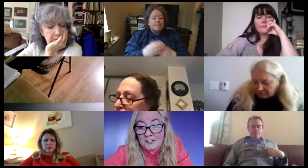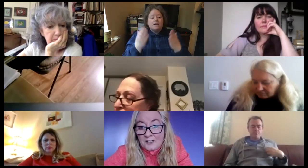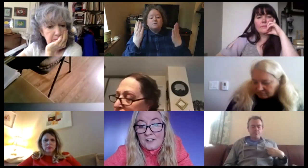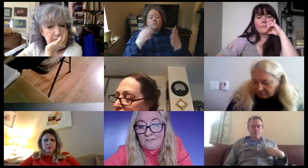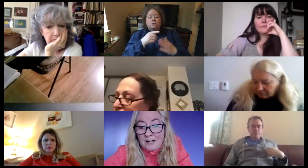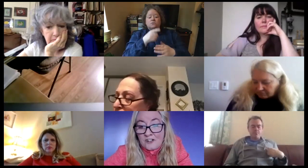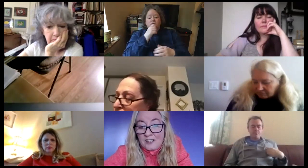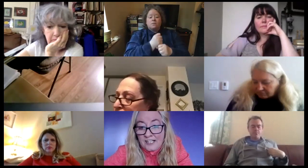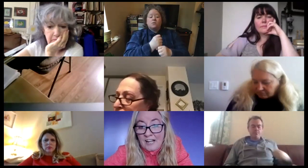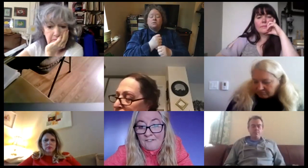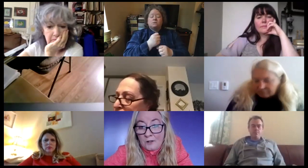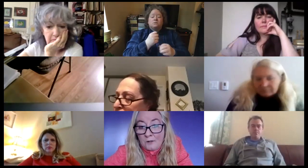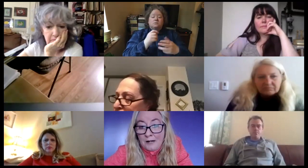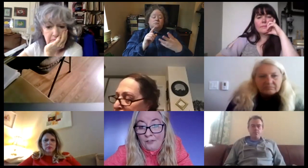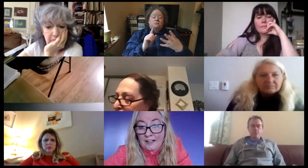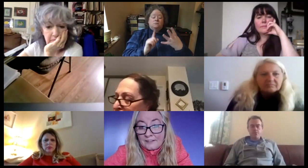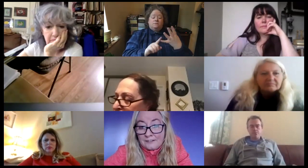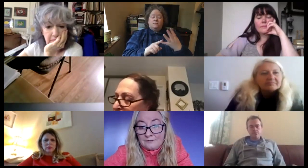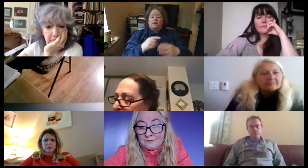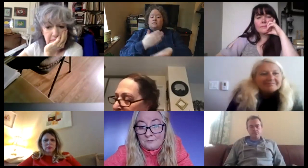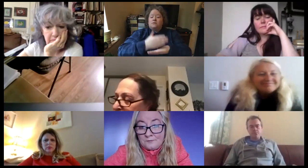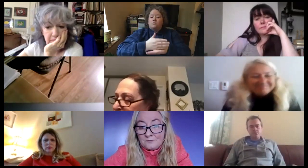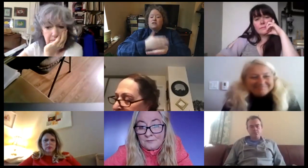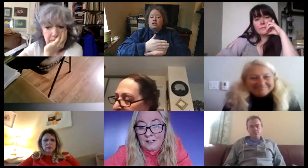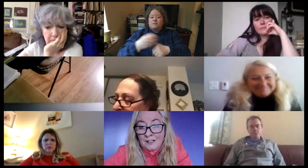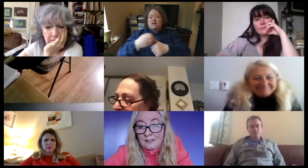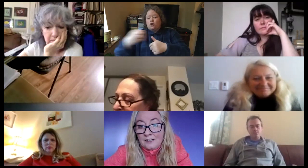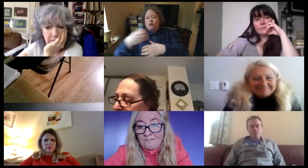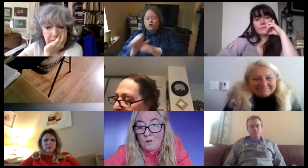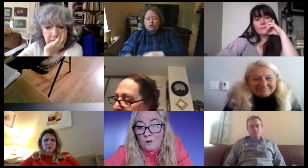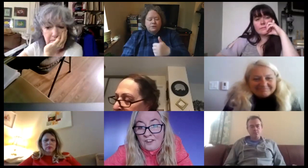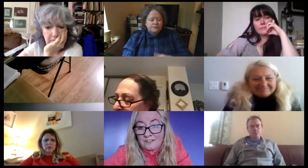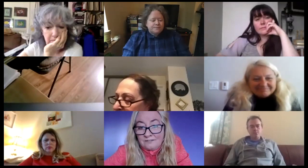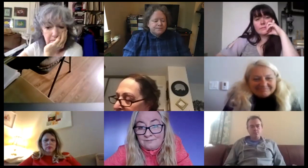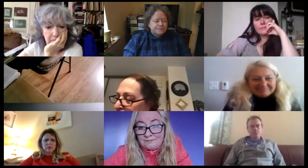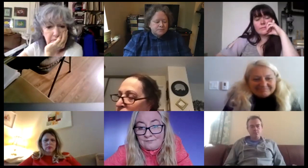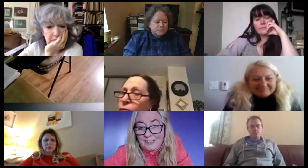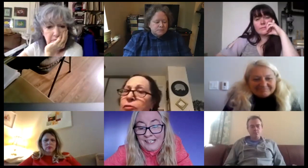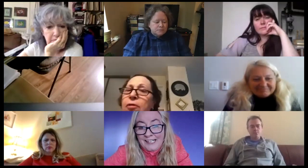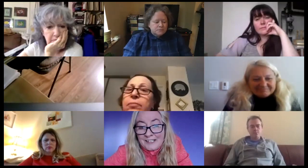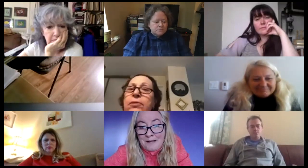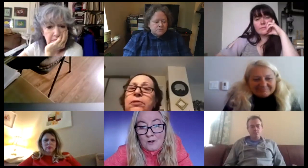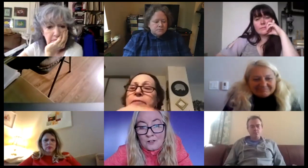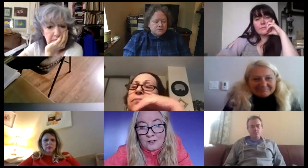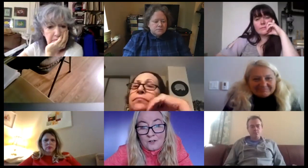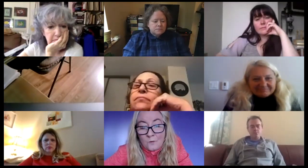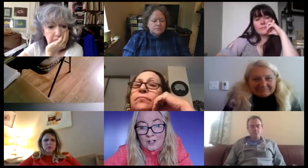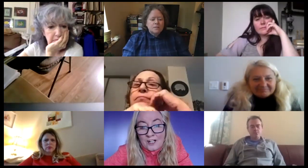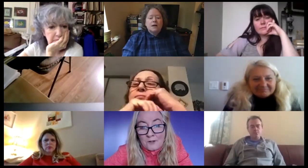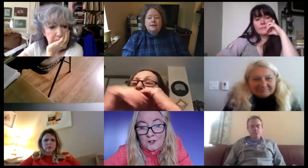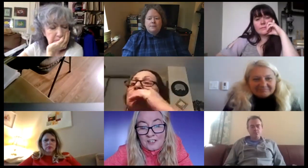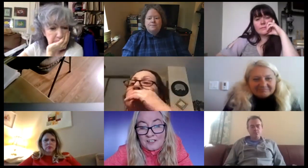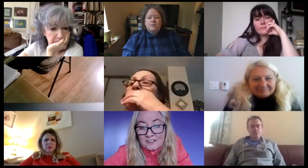And there's good information in the Avenue about that. The fourth is about